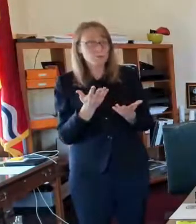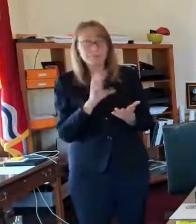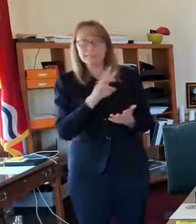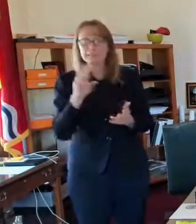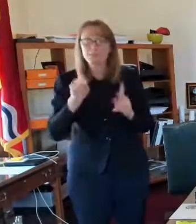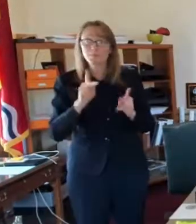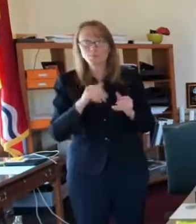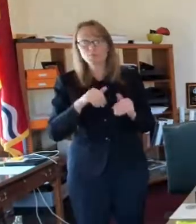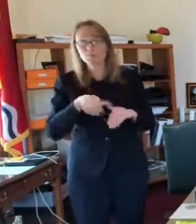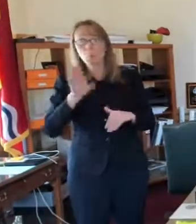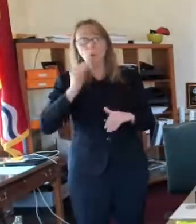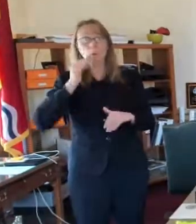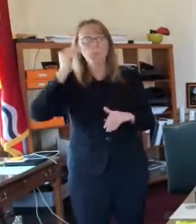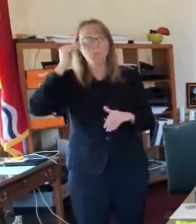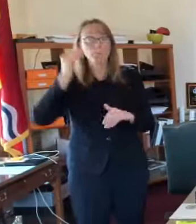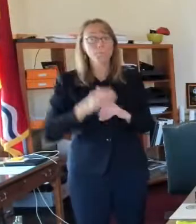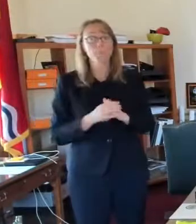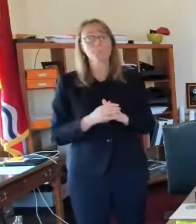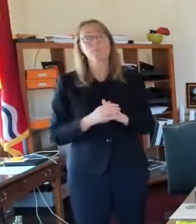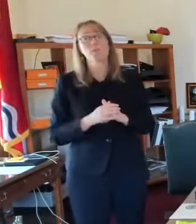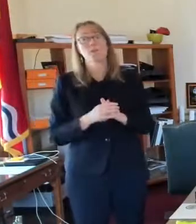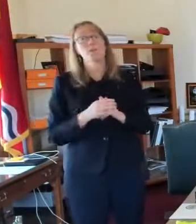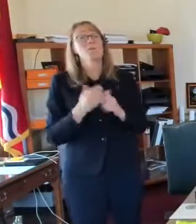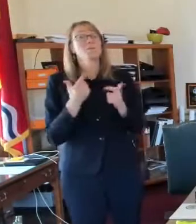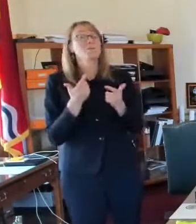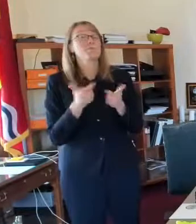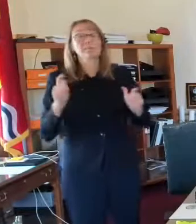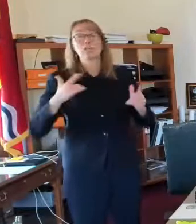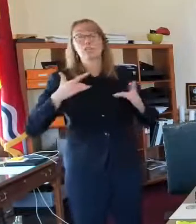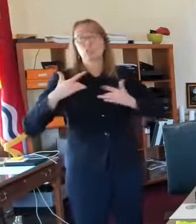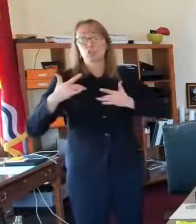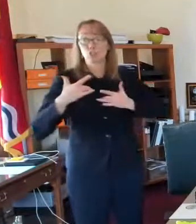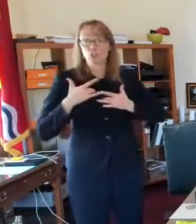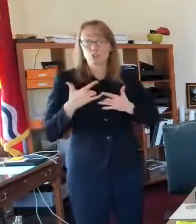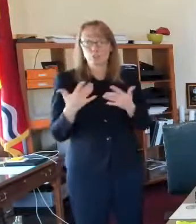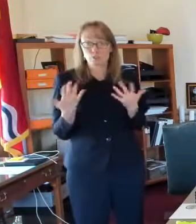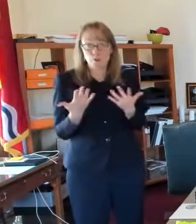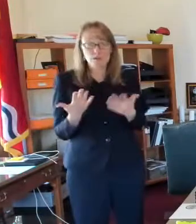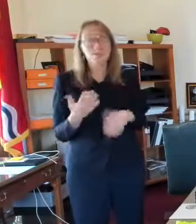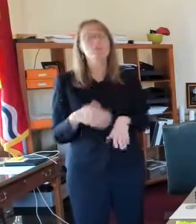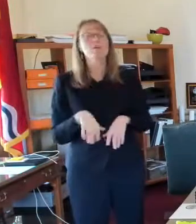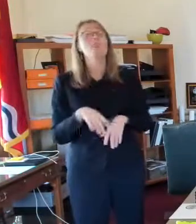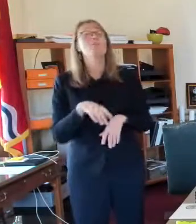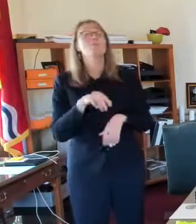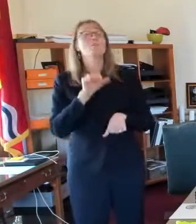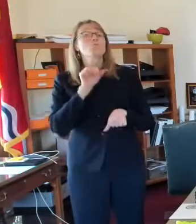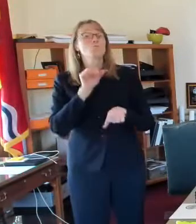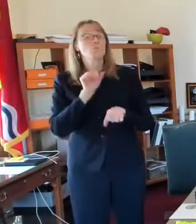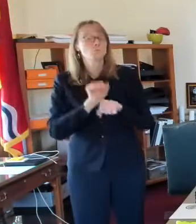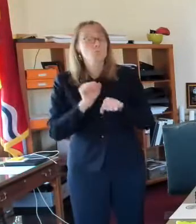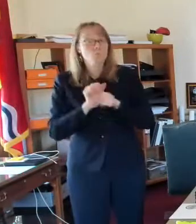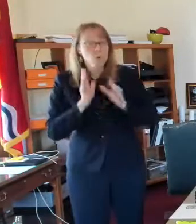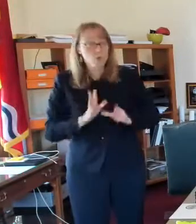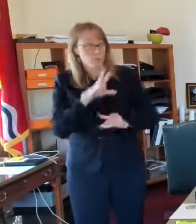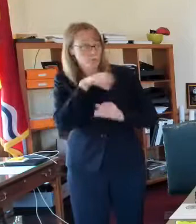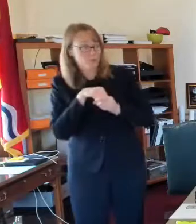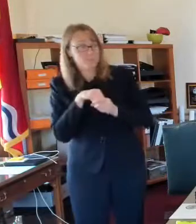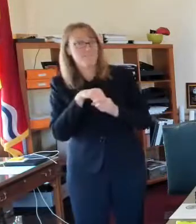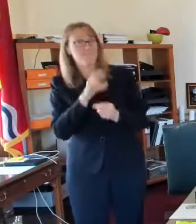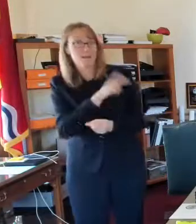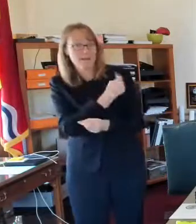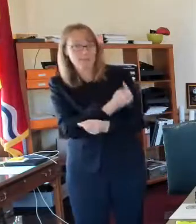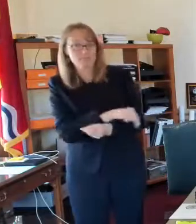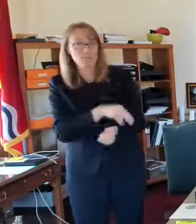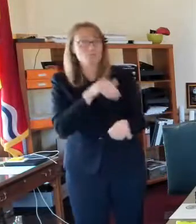is workforce capacity in the hospitals. Because even if there's a bed there, you got to have the nurses and